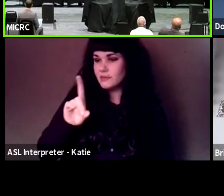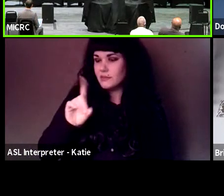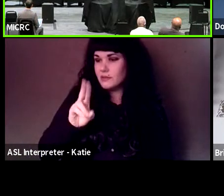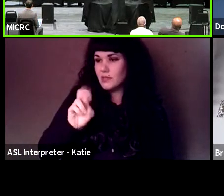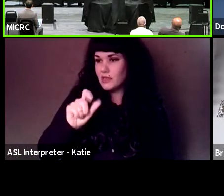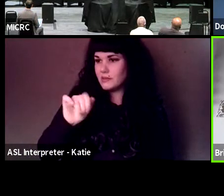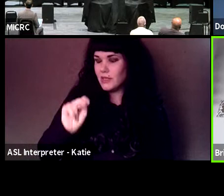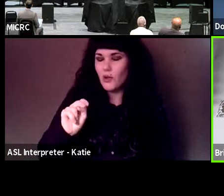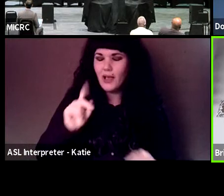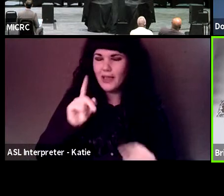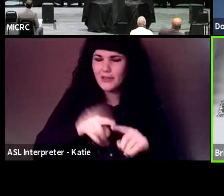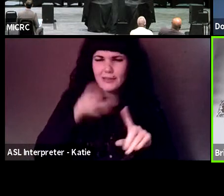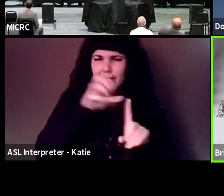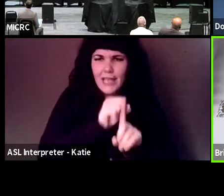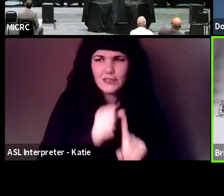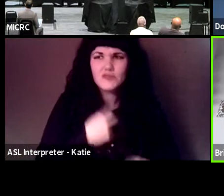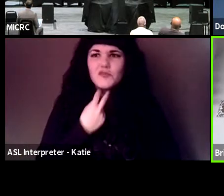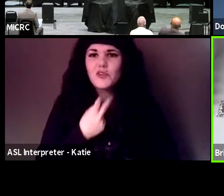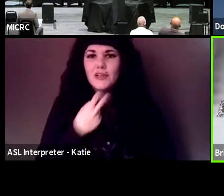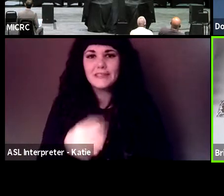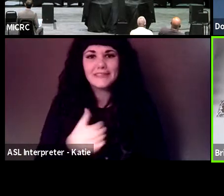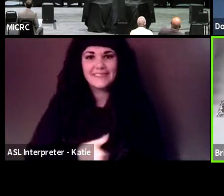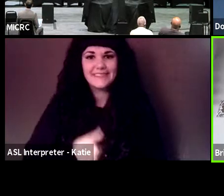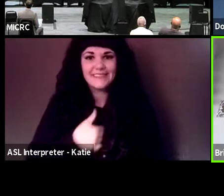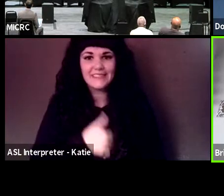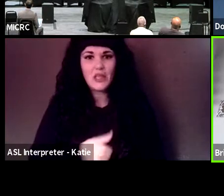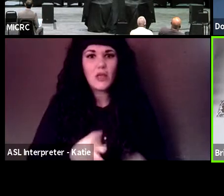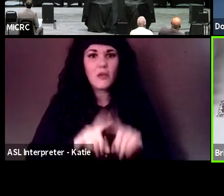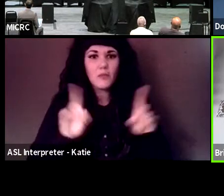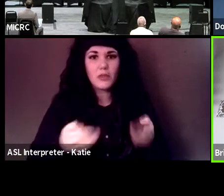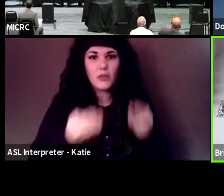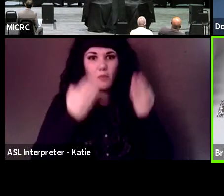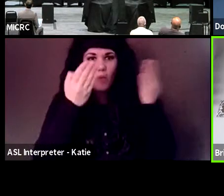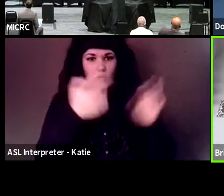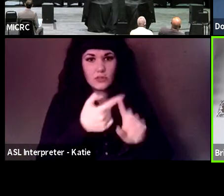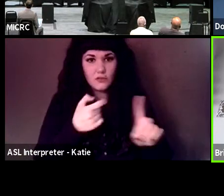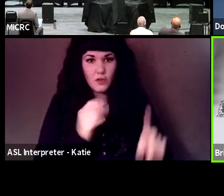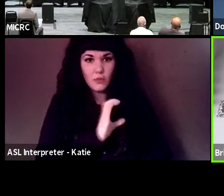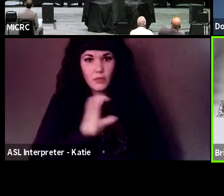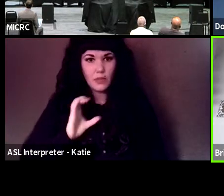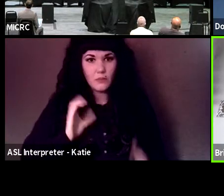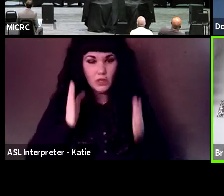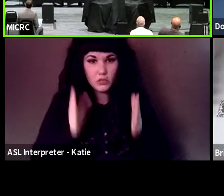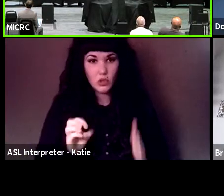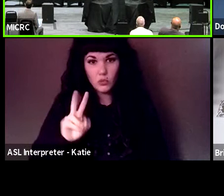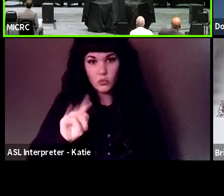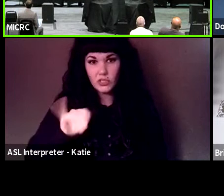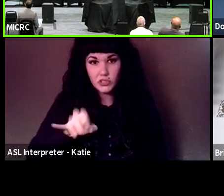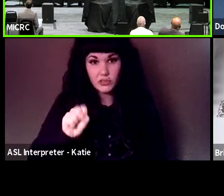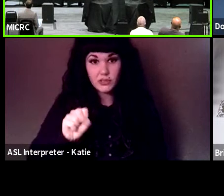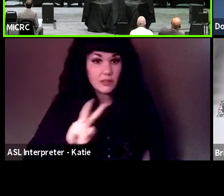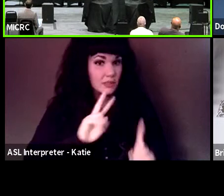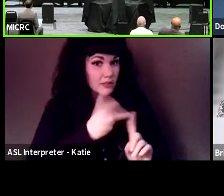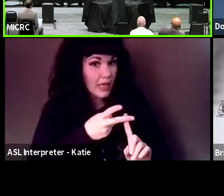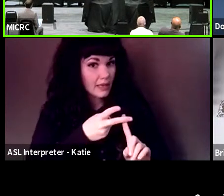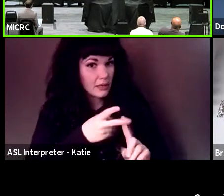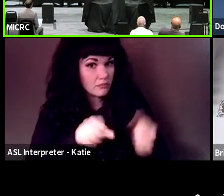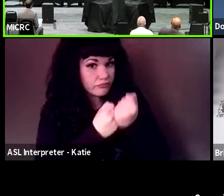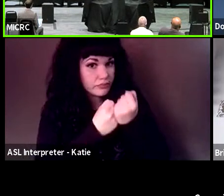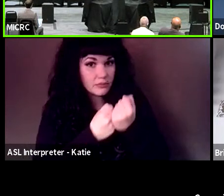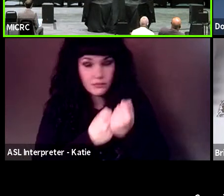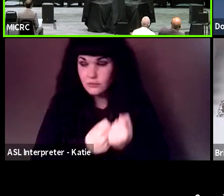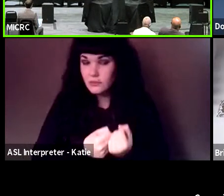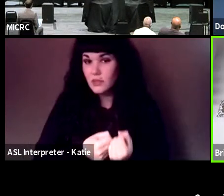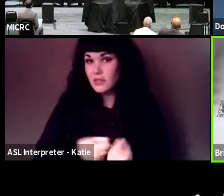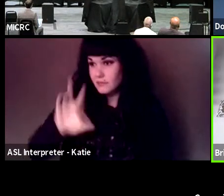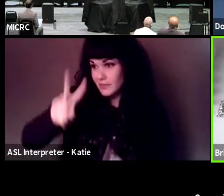couldn't catch your voice, so my apologies. Motion made by Commissioner Witches. May I have a second? Second. That's Steve. That's